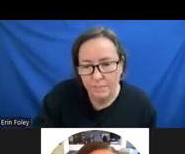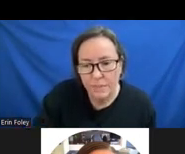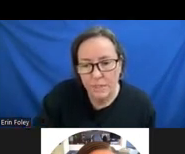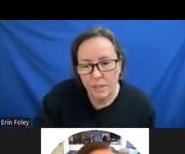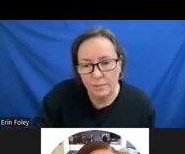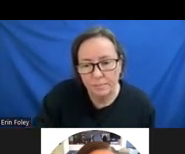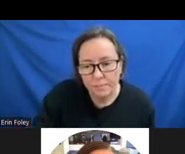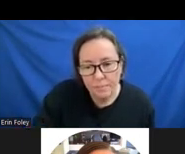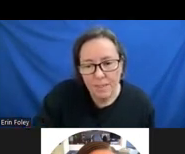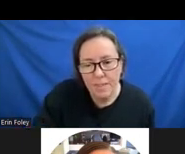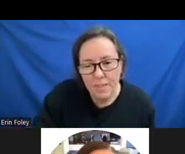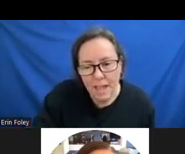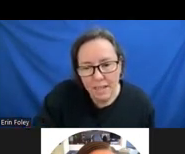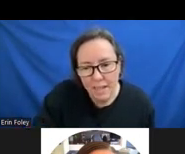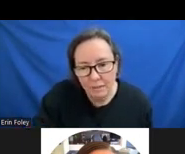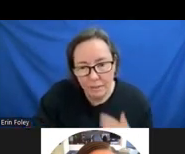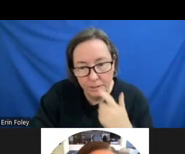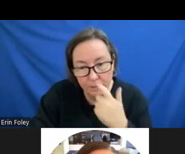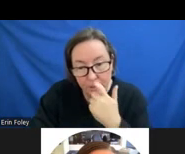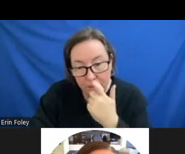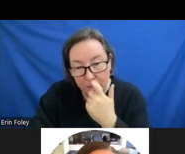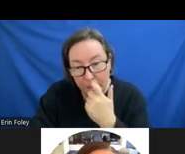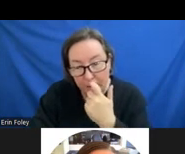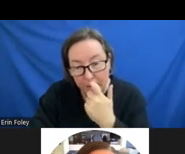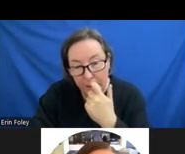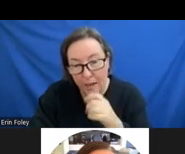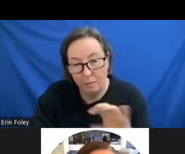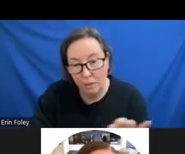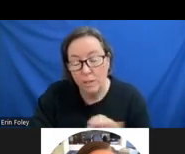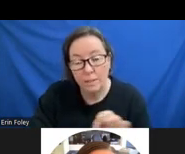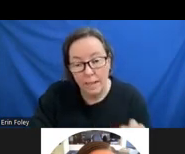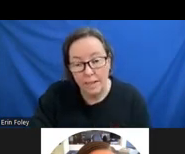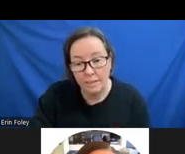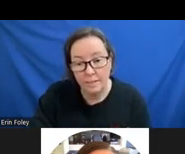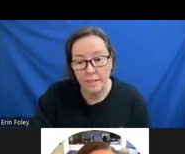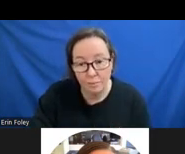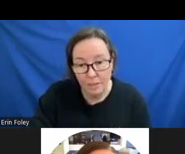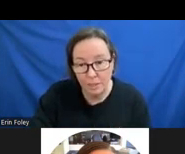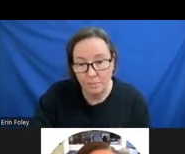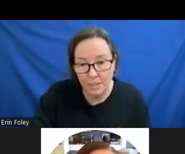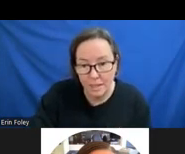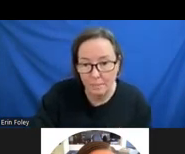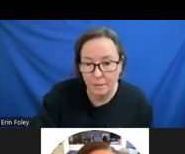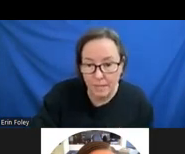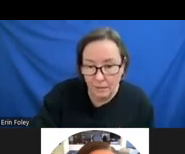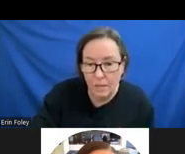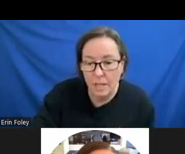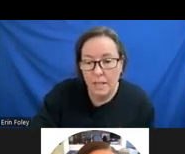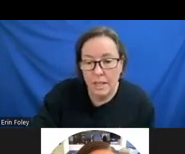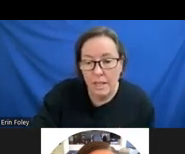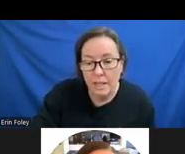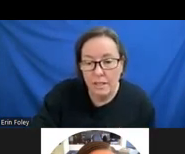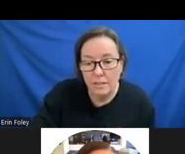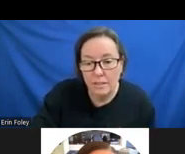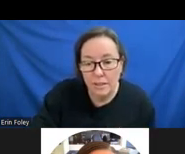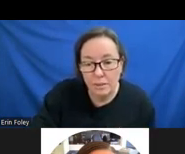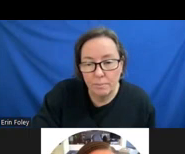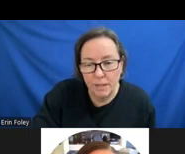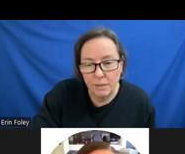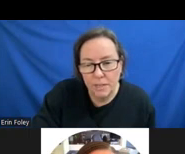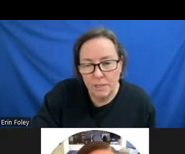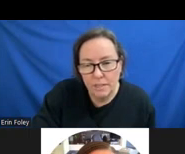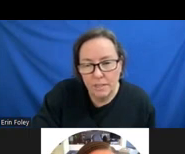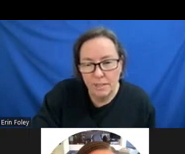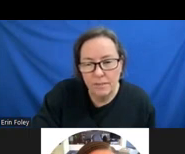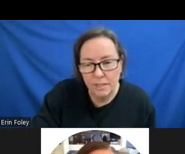account. So that account, you can do that. I was looking online at the information about the ABLE account. And so